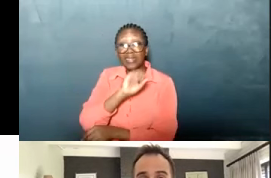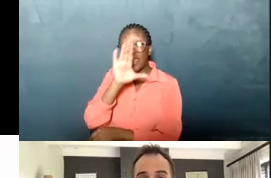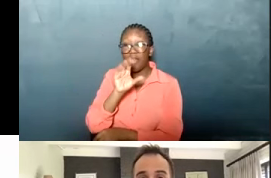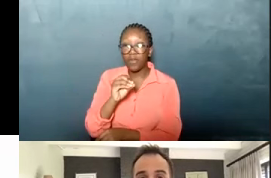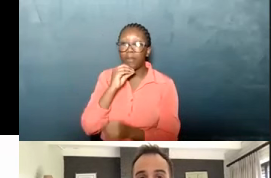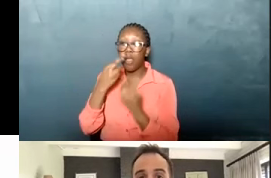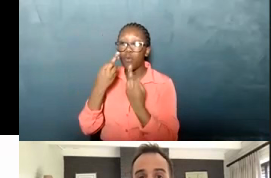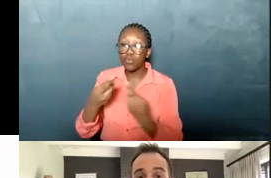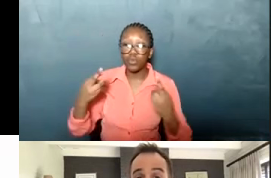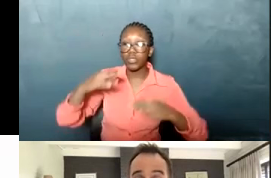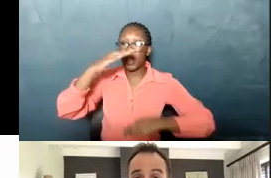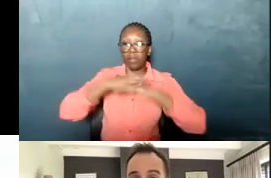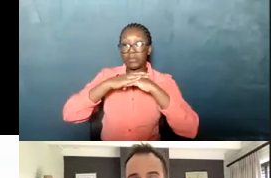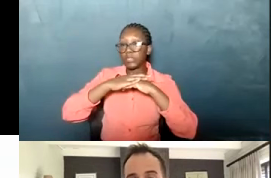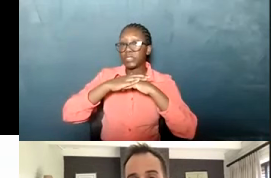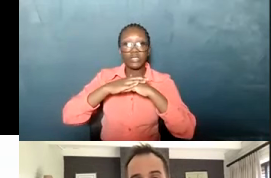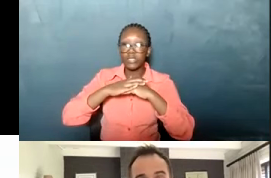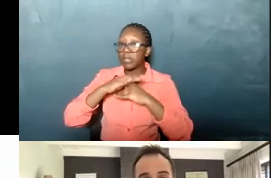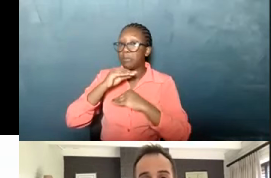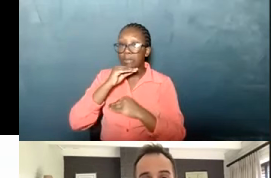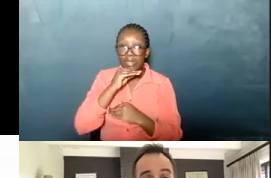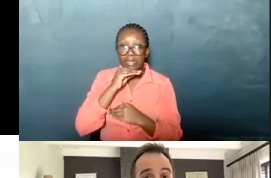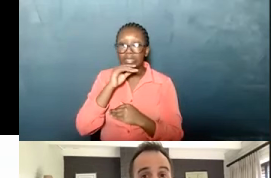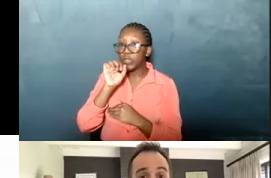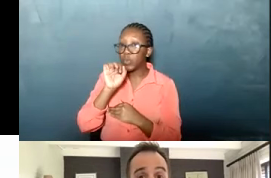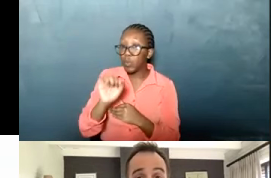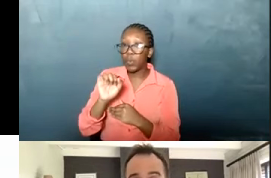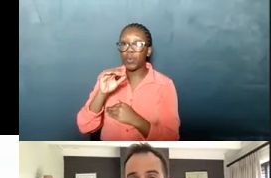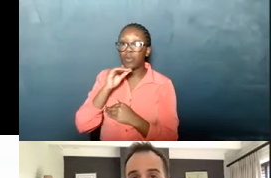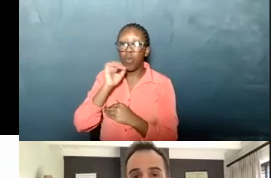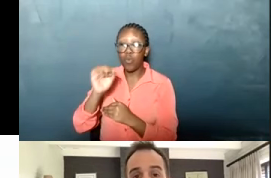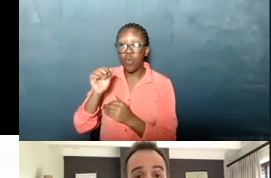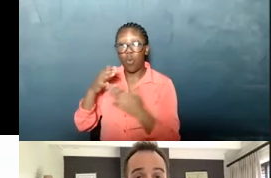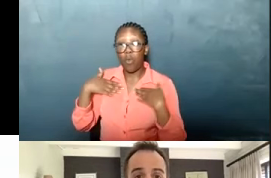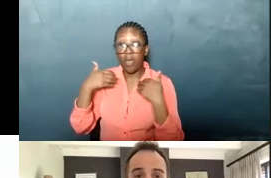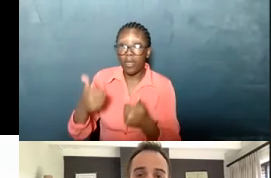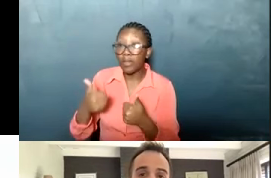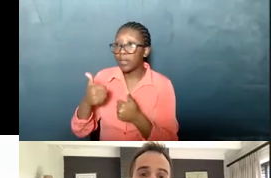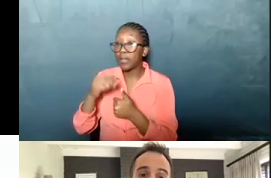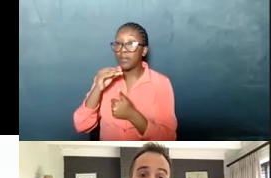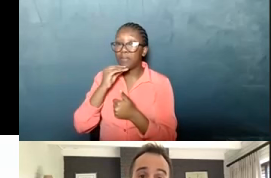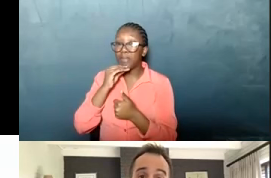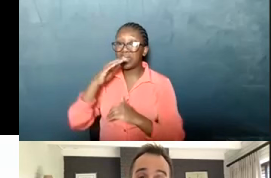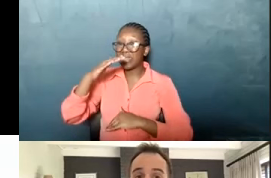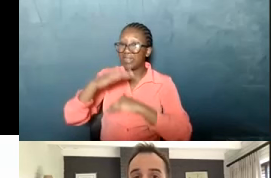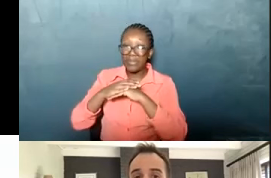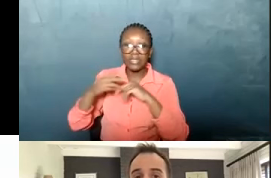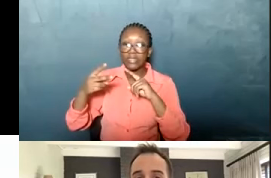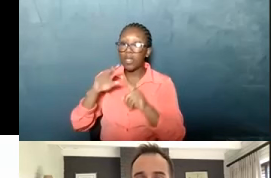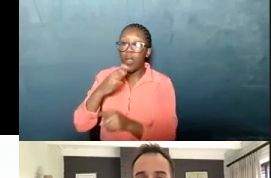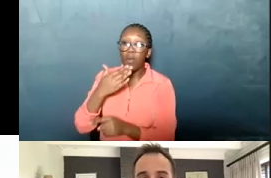resources. Existing models of ear and hearing care are centralized, they're insufficient, and they're